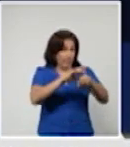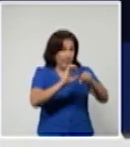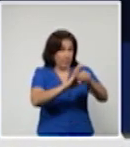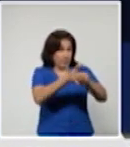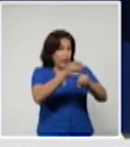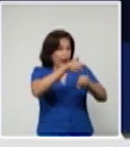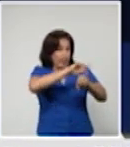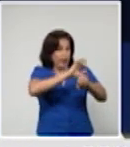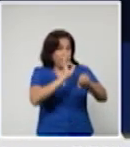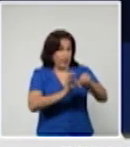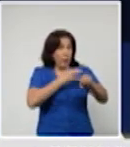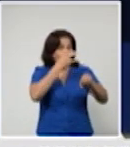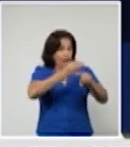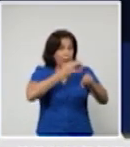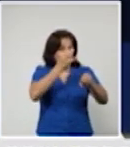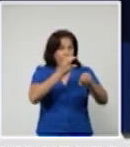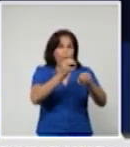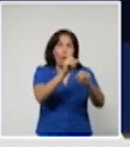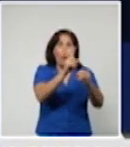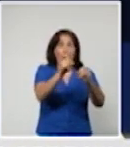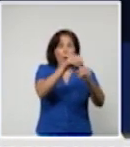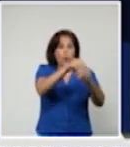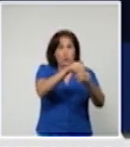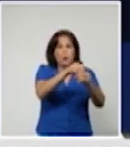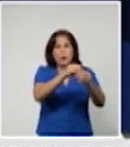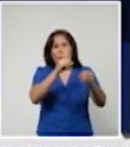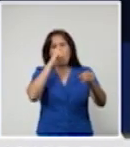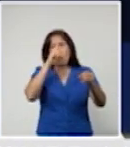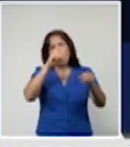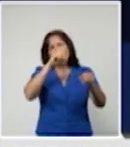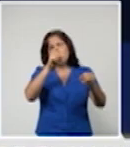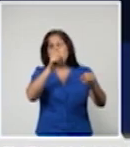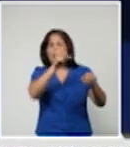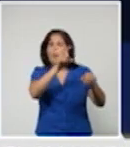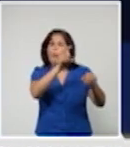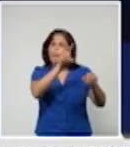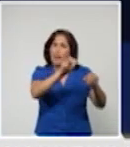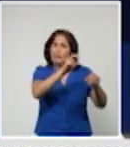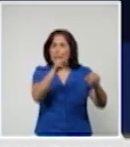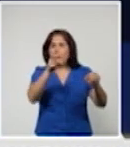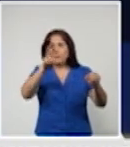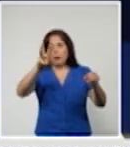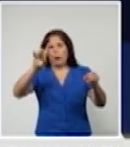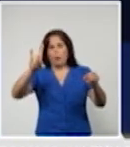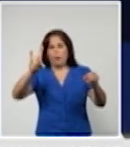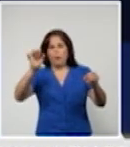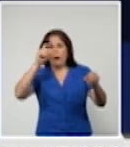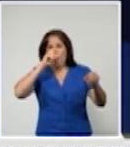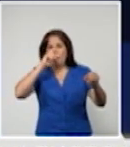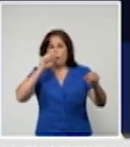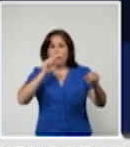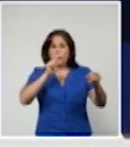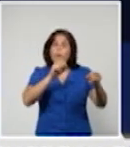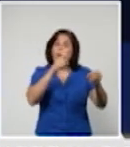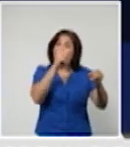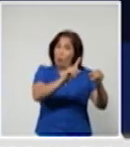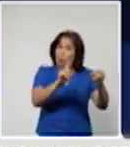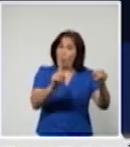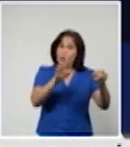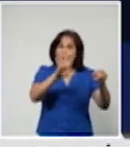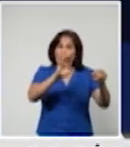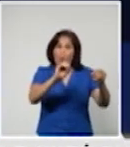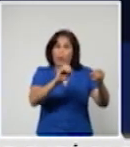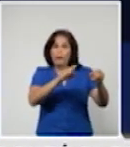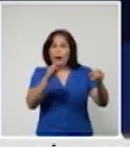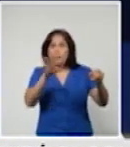whom have responded well to treatment, meaning that 281, or 90.6%, have been